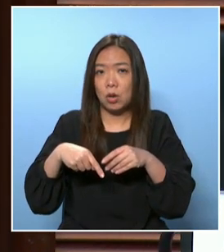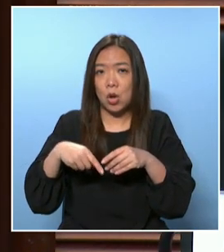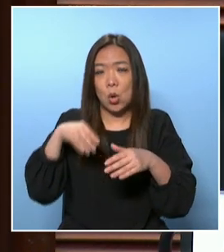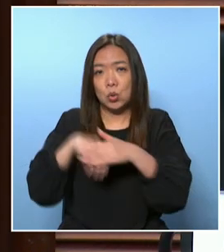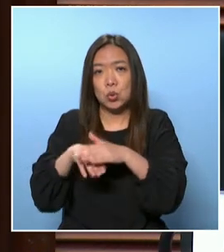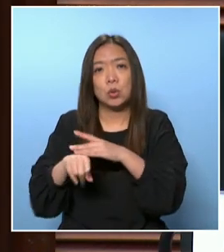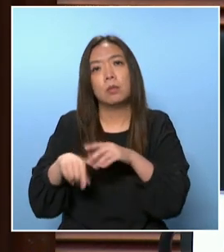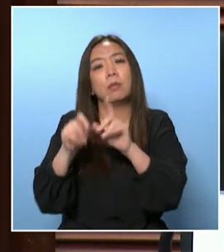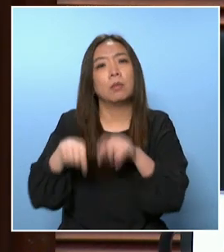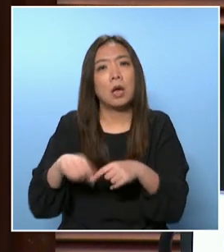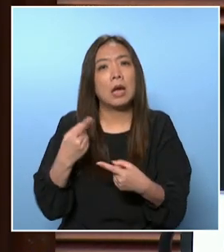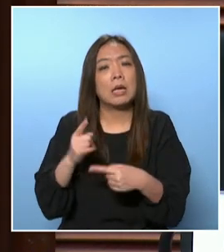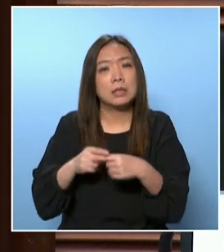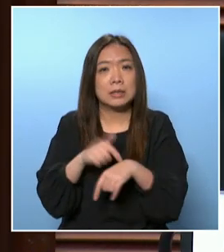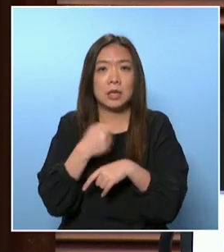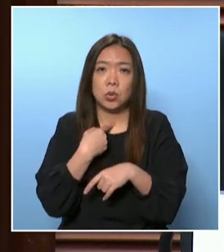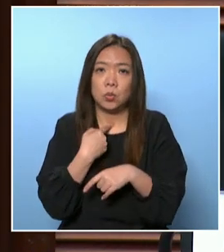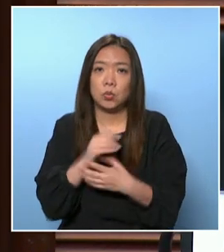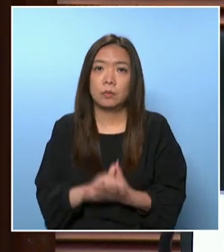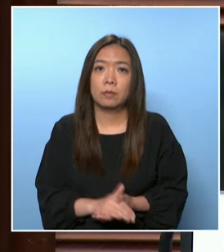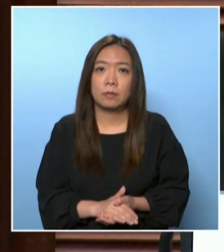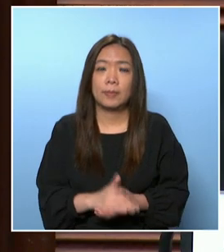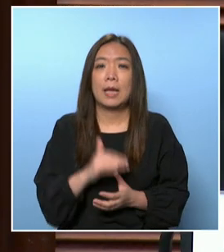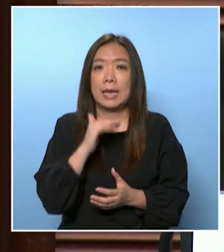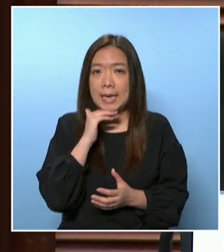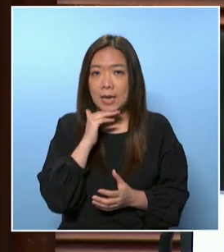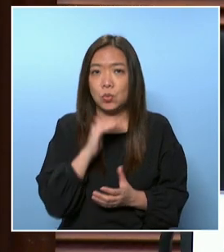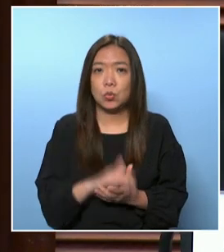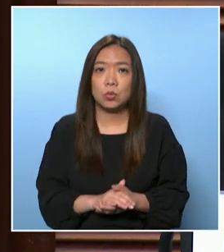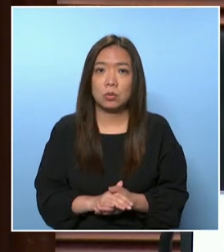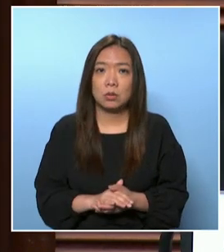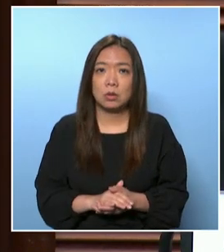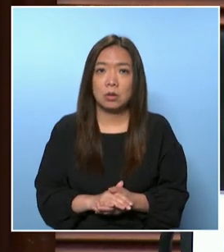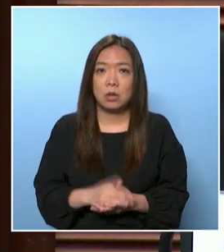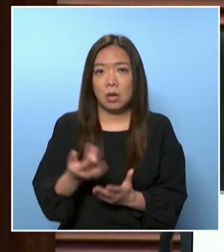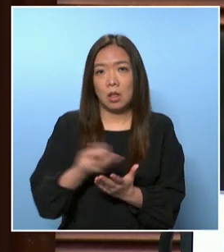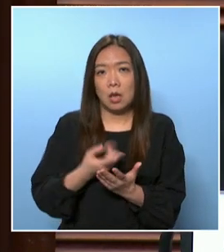I think we have to look at the storage. It would take time.